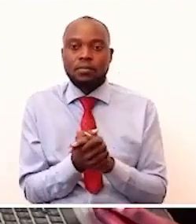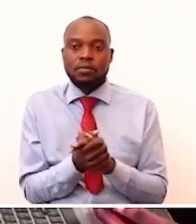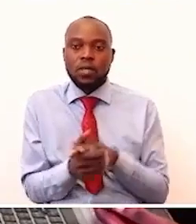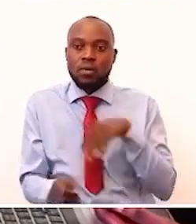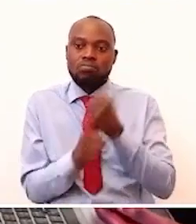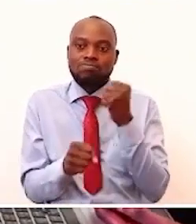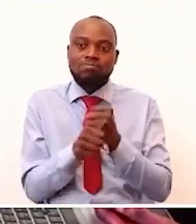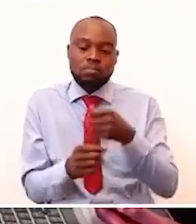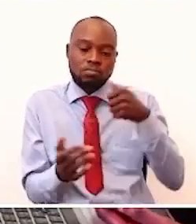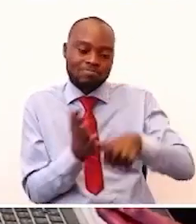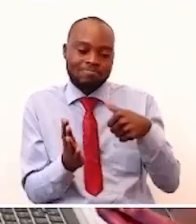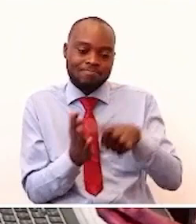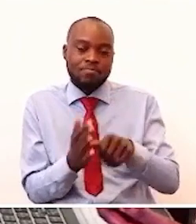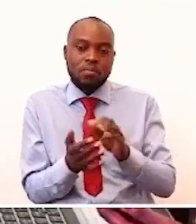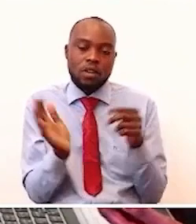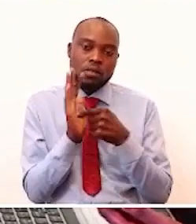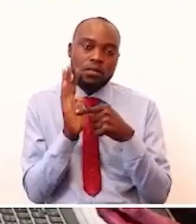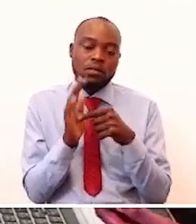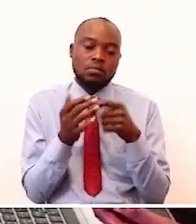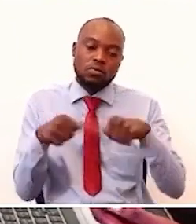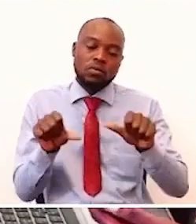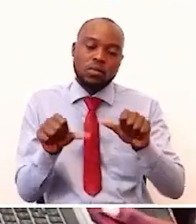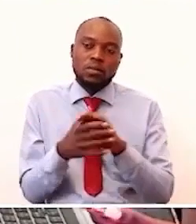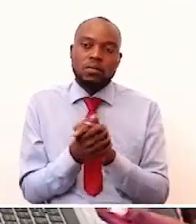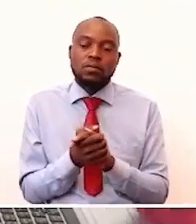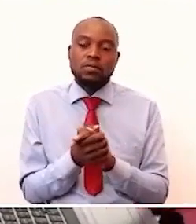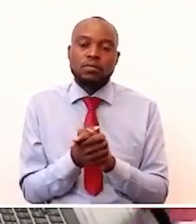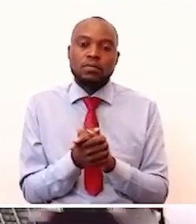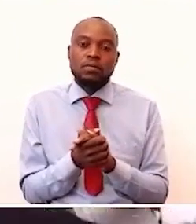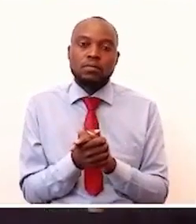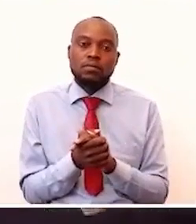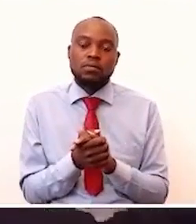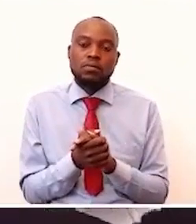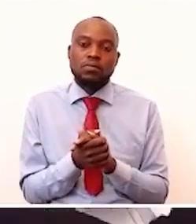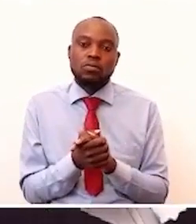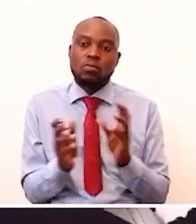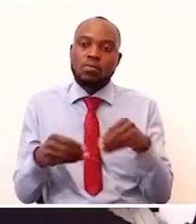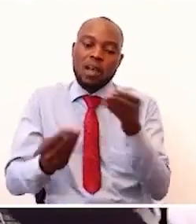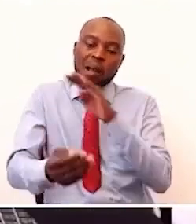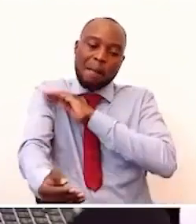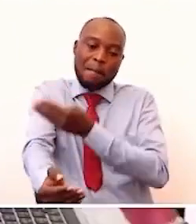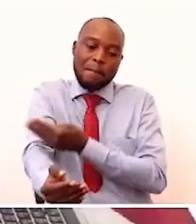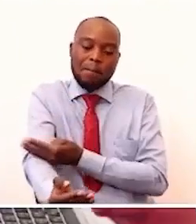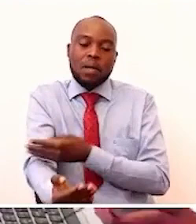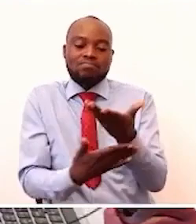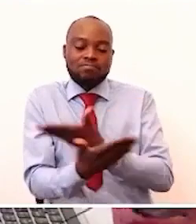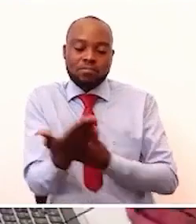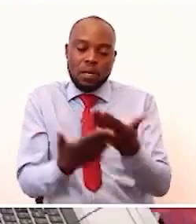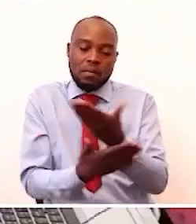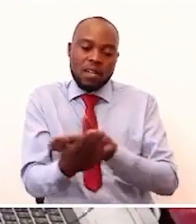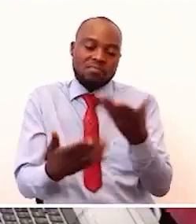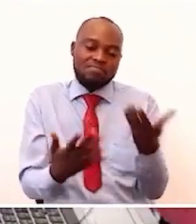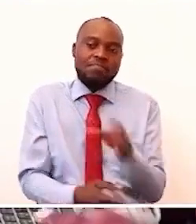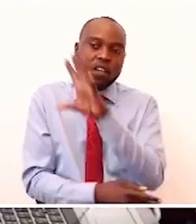Mbeki panel report, for example, to try and re-energize this conversation around the African